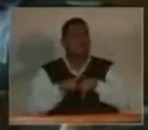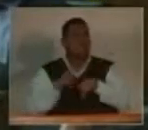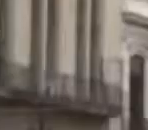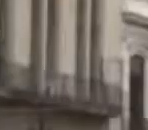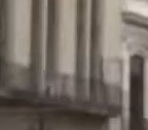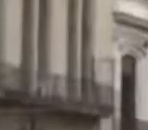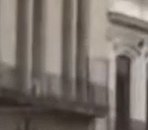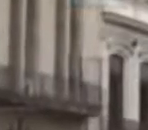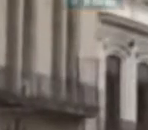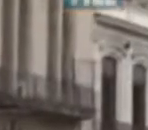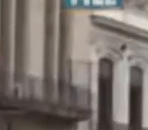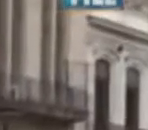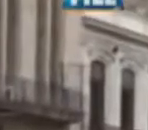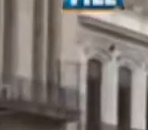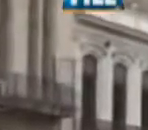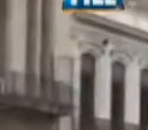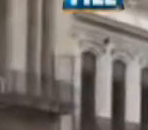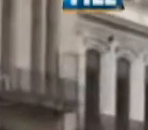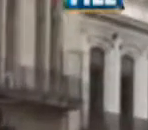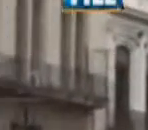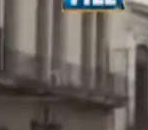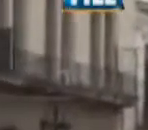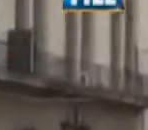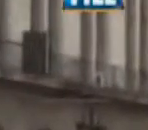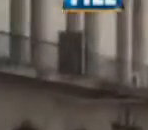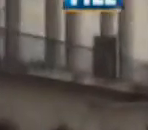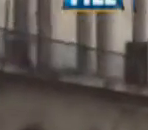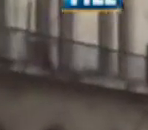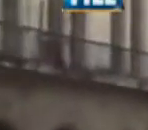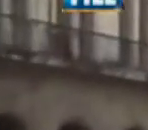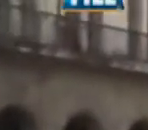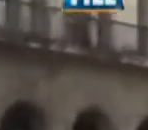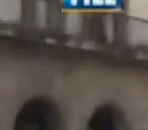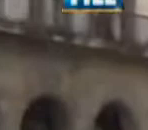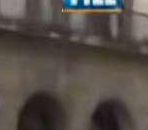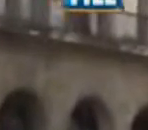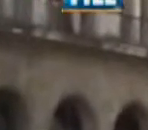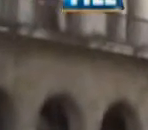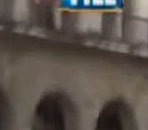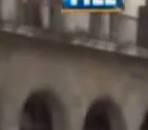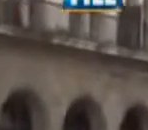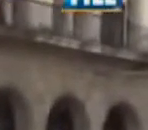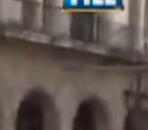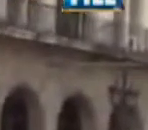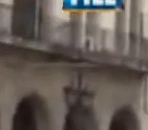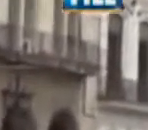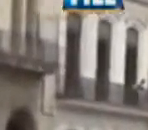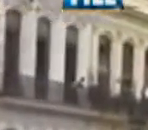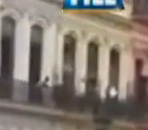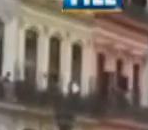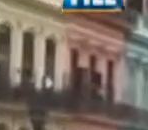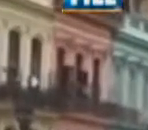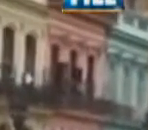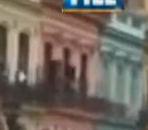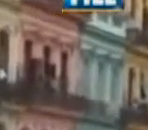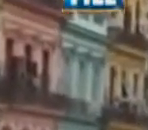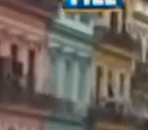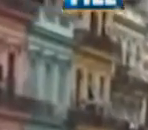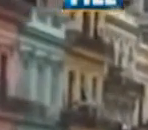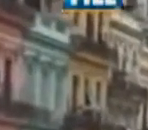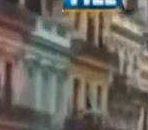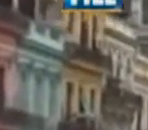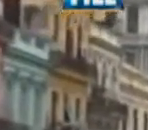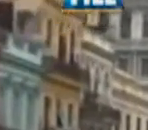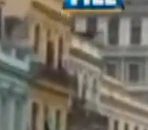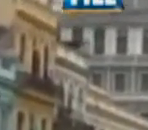tourism. Dr. McNeil says Jamaica and Cuba have been competing successfully in markets such as